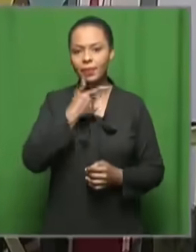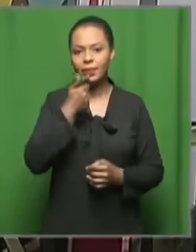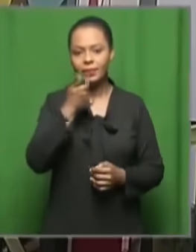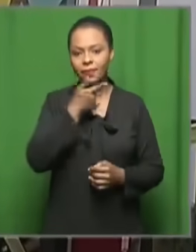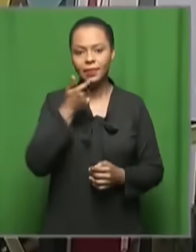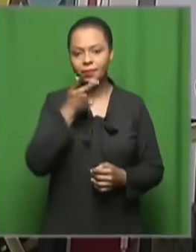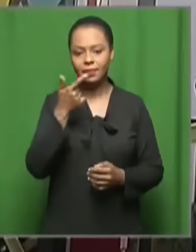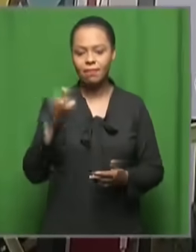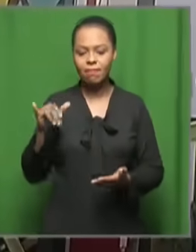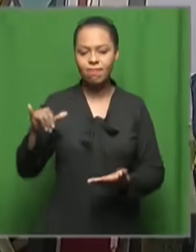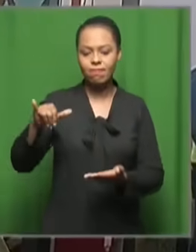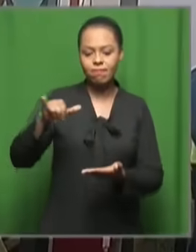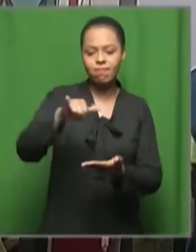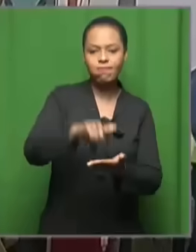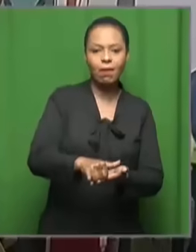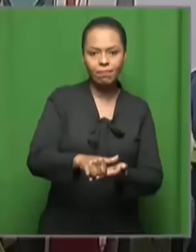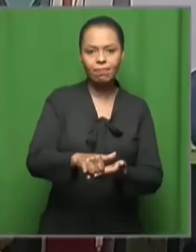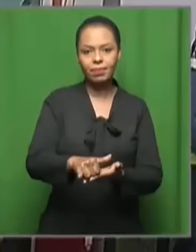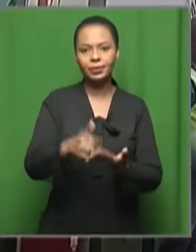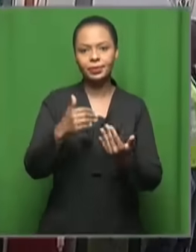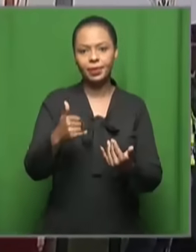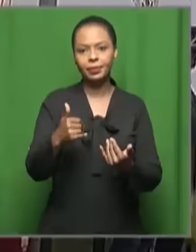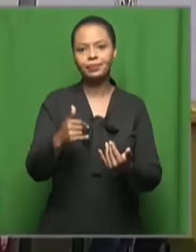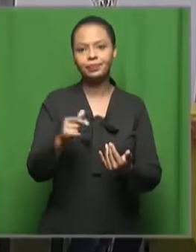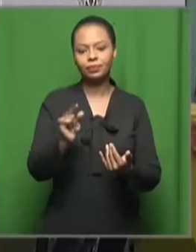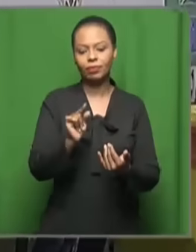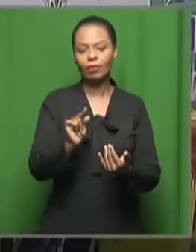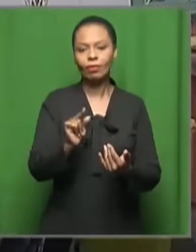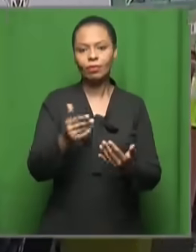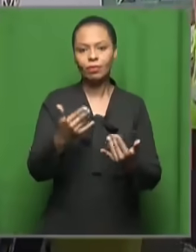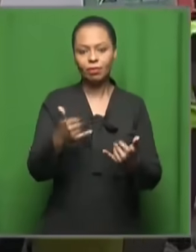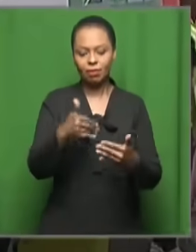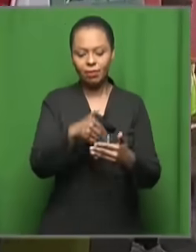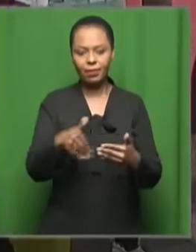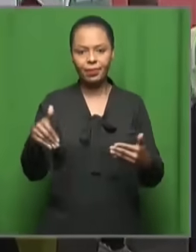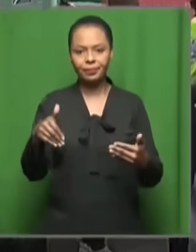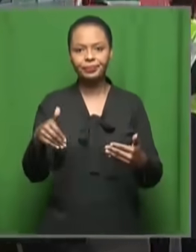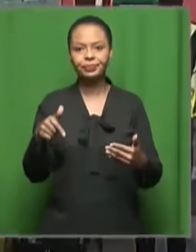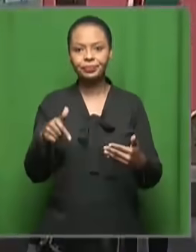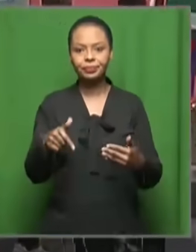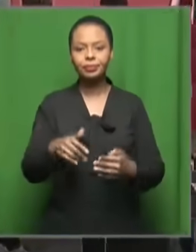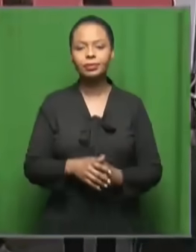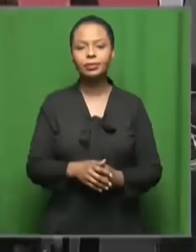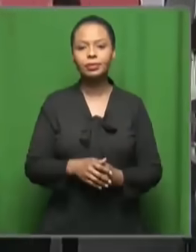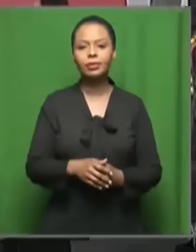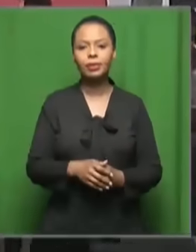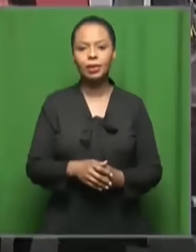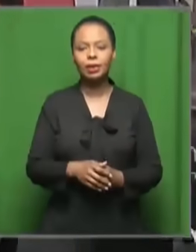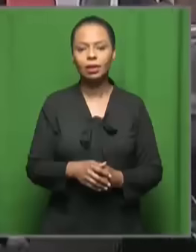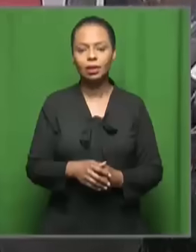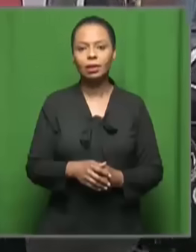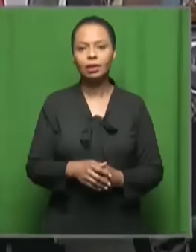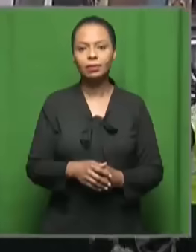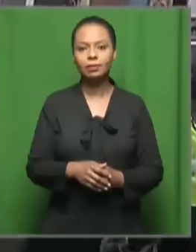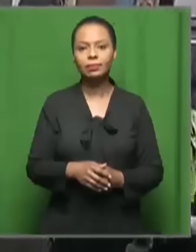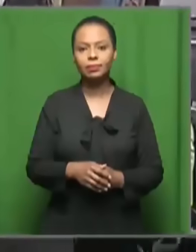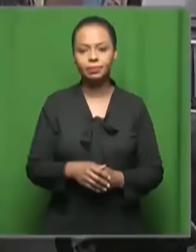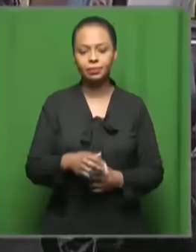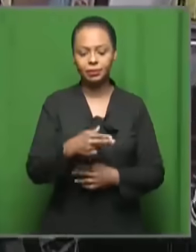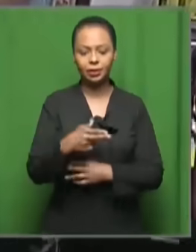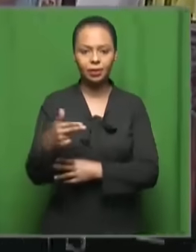ago. Prabowo Subianto with his delegation. Interestingly, Tulas, I was saying to our viewers, of course, Indonesia held